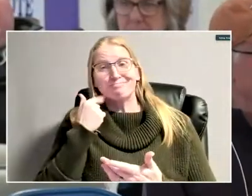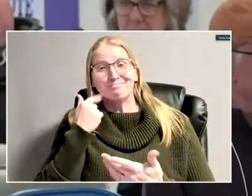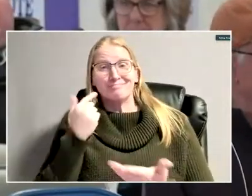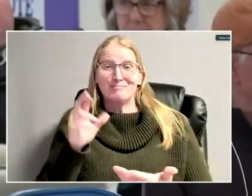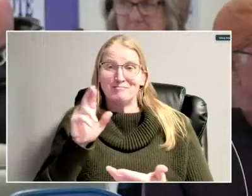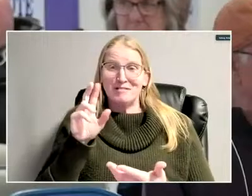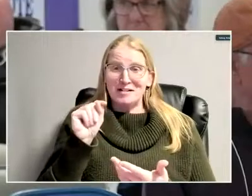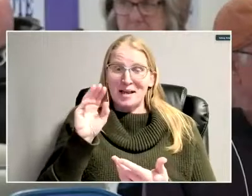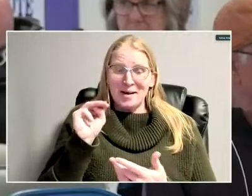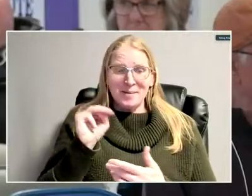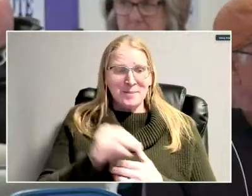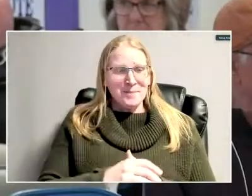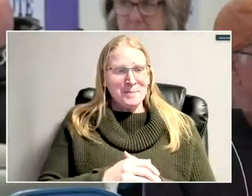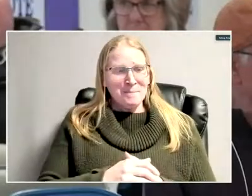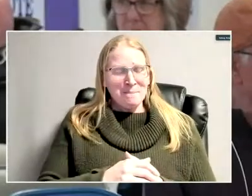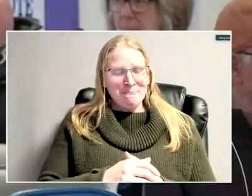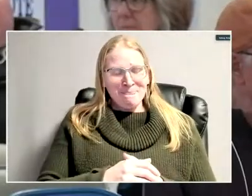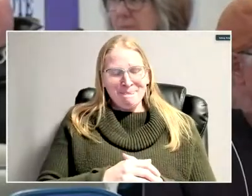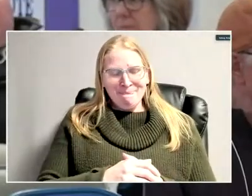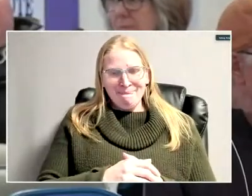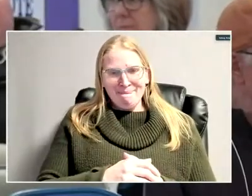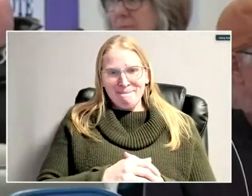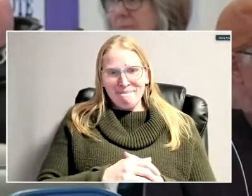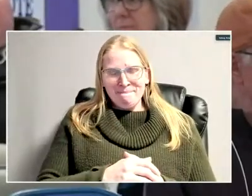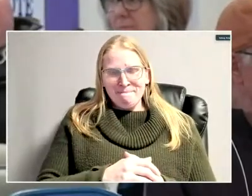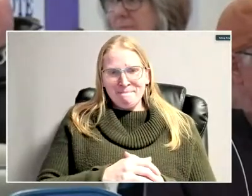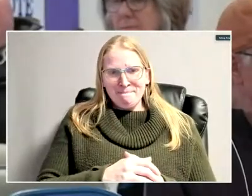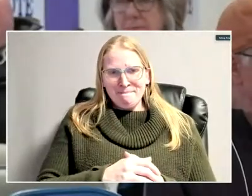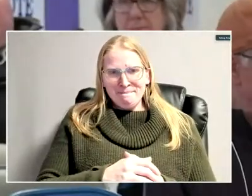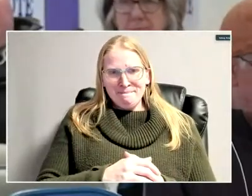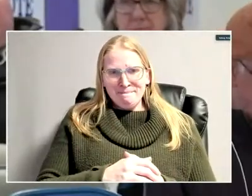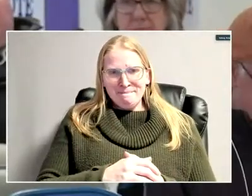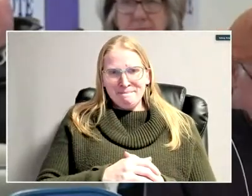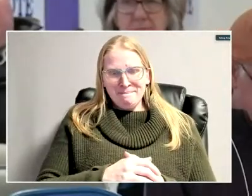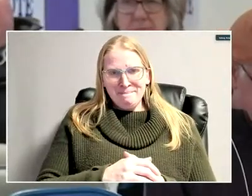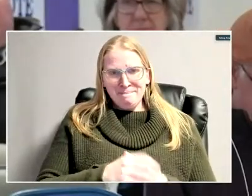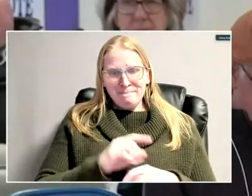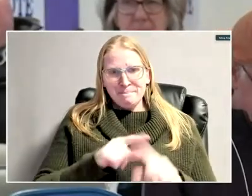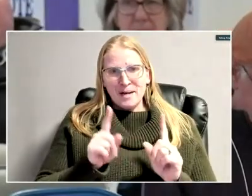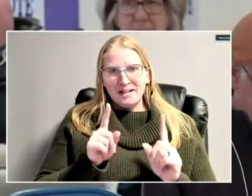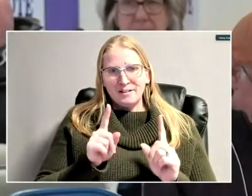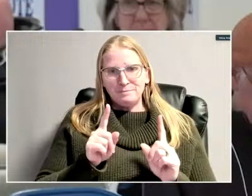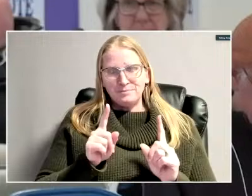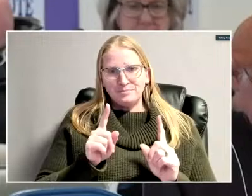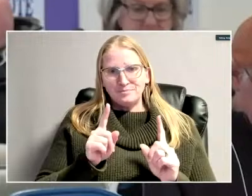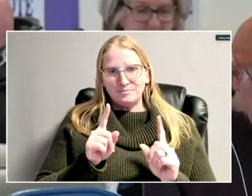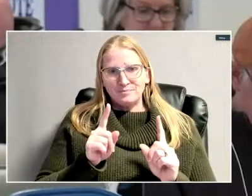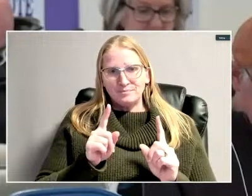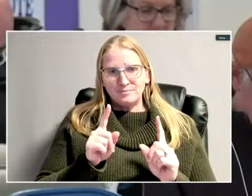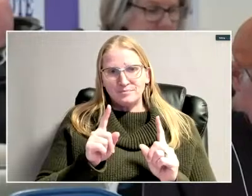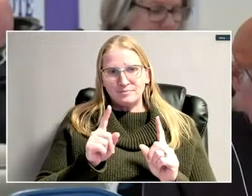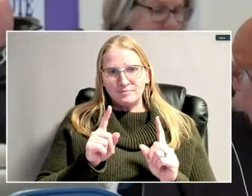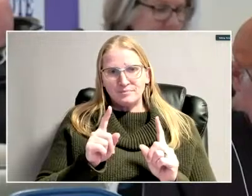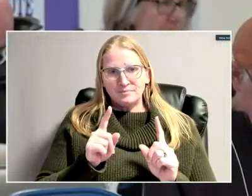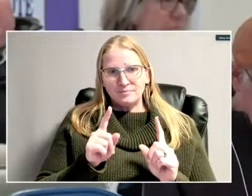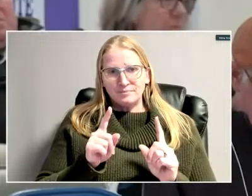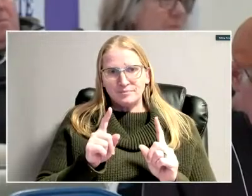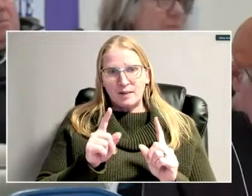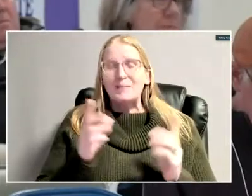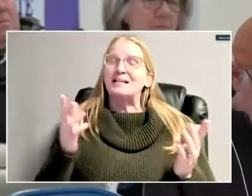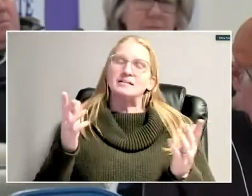the the serious proposals um well the other